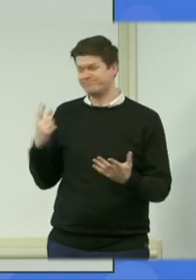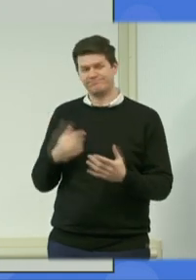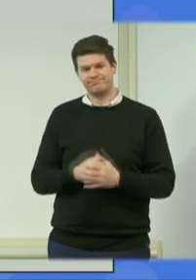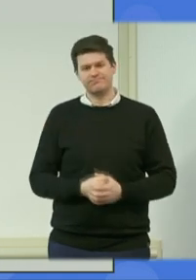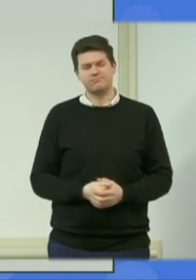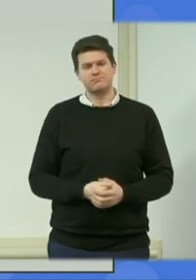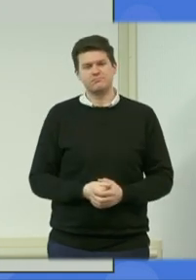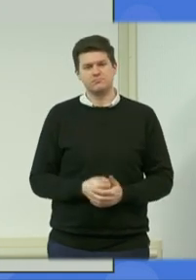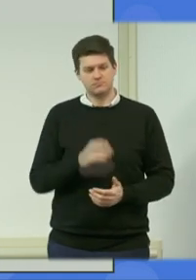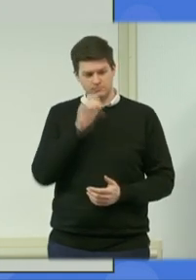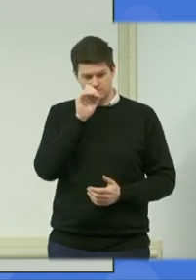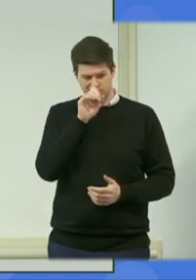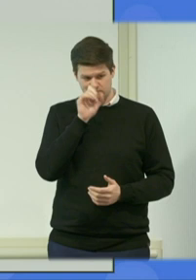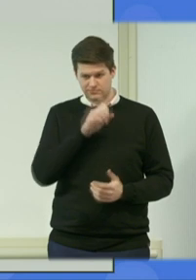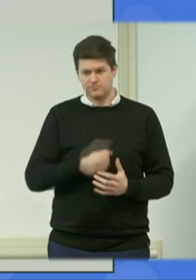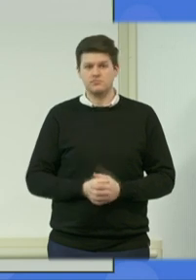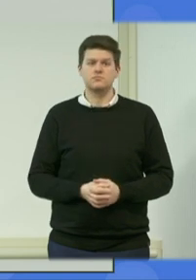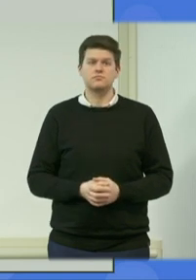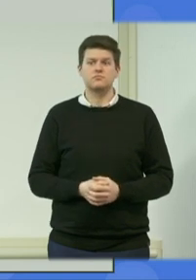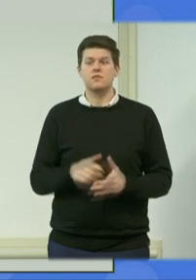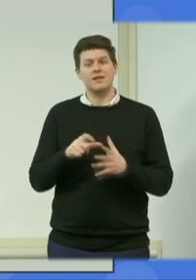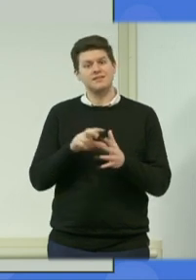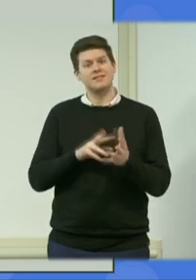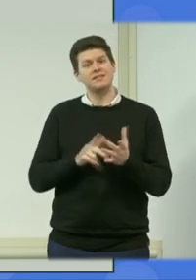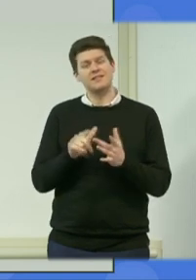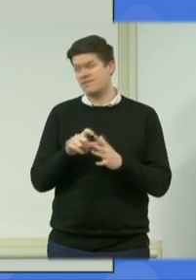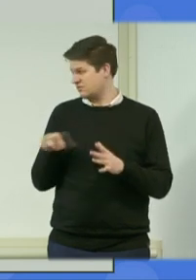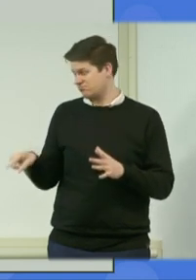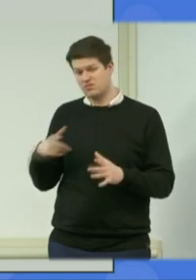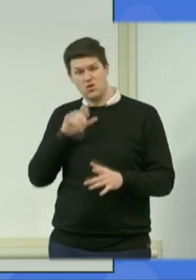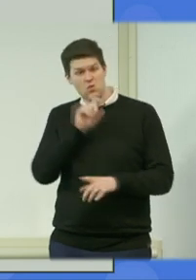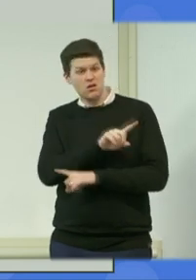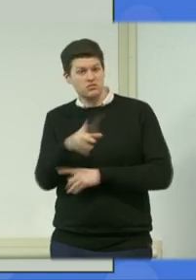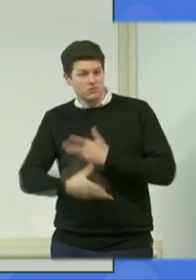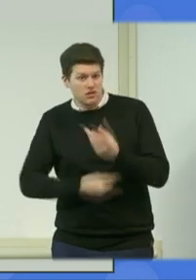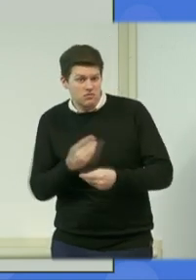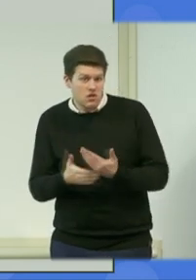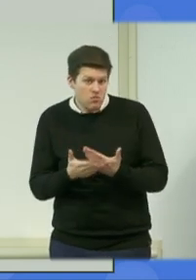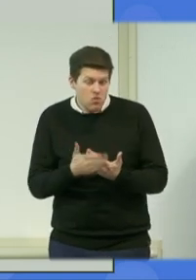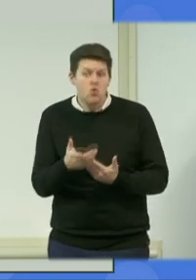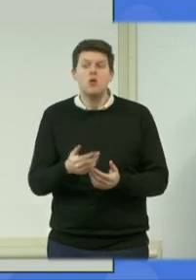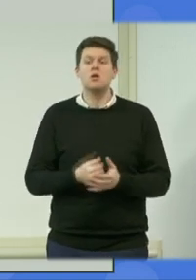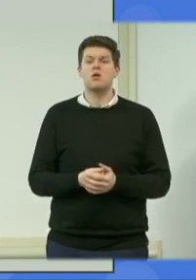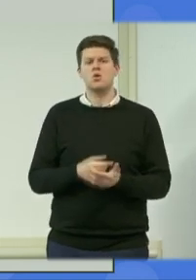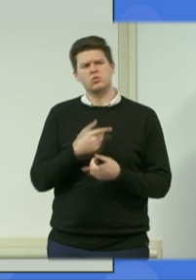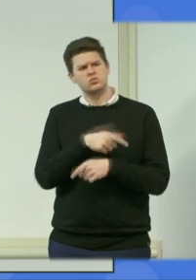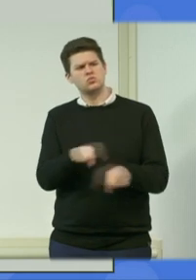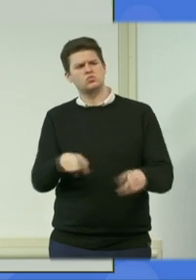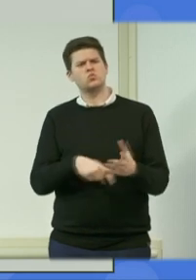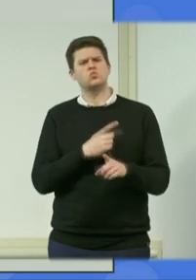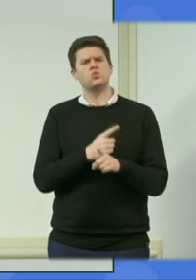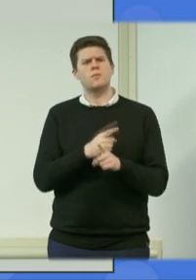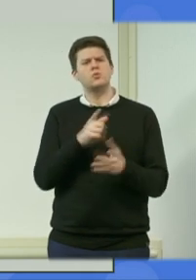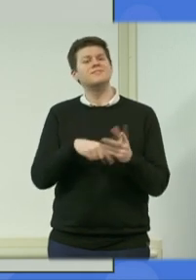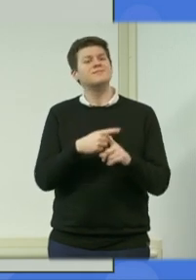I think David will come on to some of this, and you'll talk about it more this afternoon when you come to talk about tax. But as